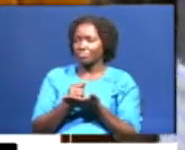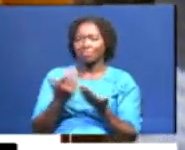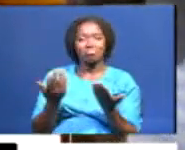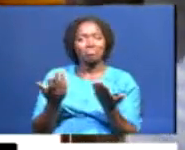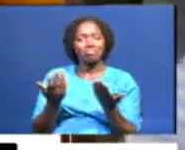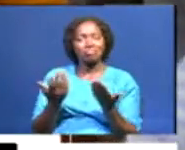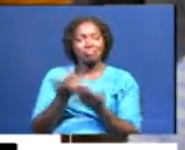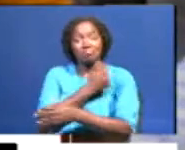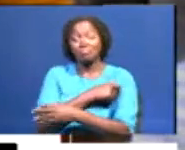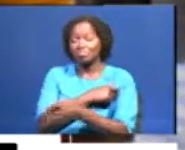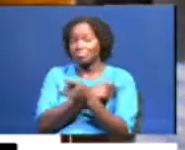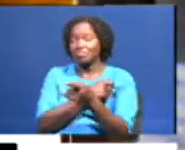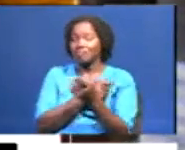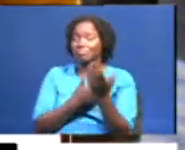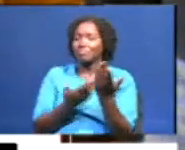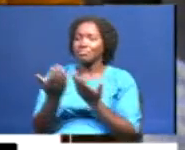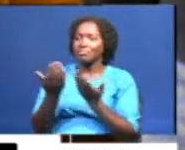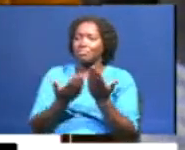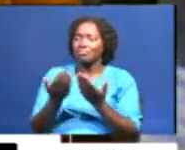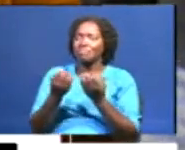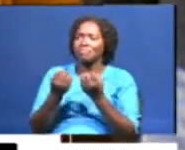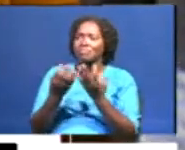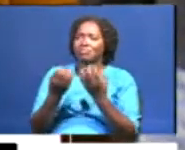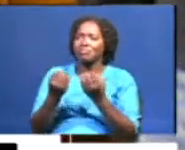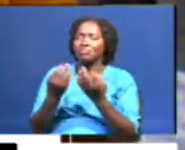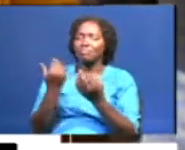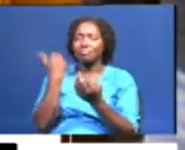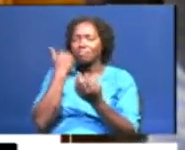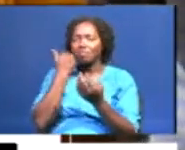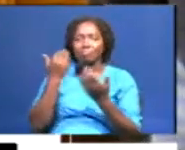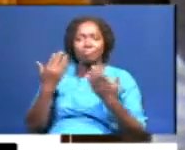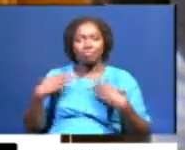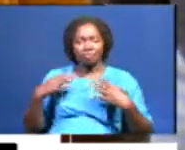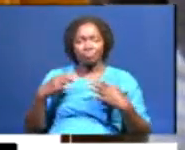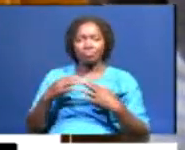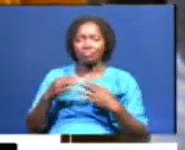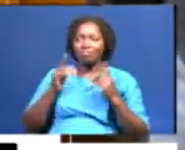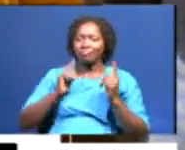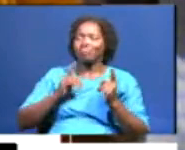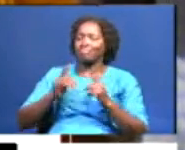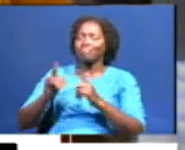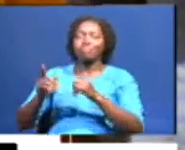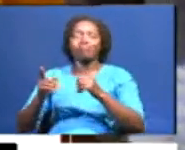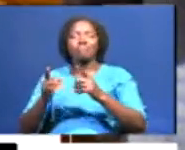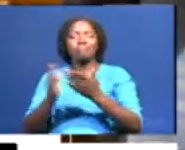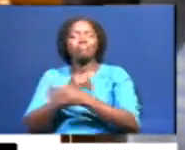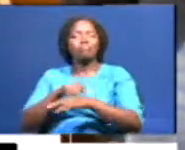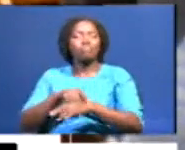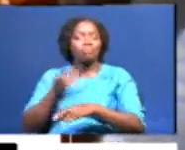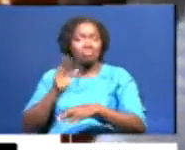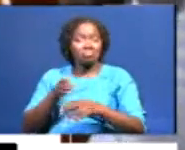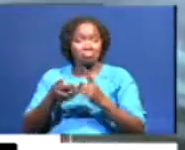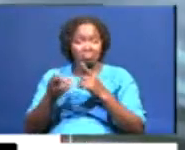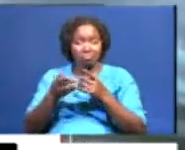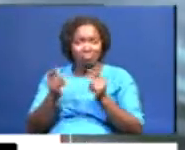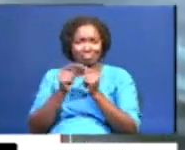ndio inahudumia wagonjwa wengi sana. Ukitembea hapa nje kuna masaa mama anakuja hapa nje kujifungua, unapata mama